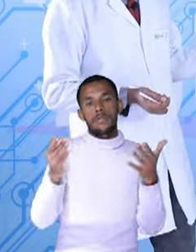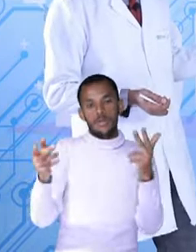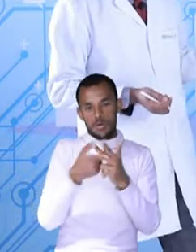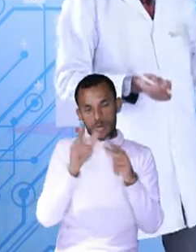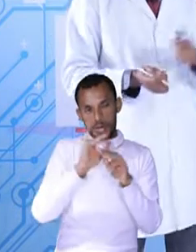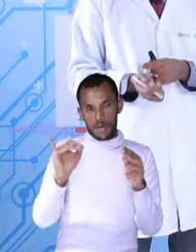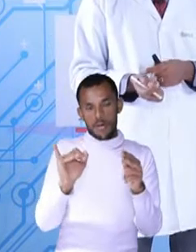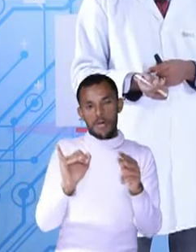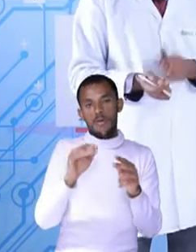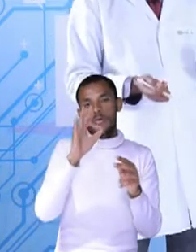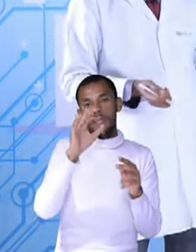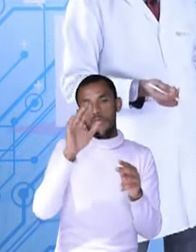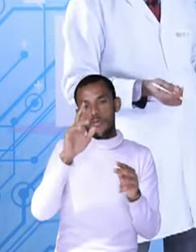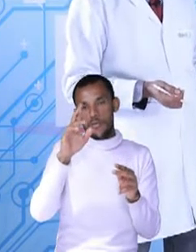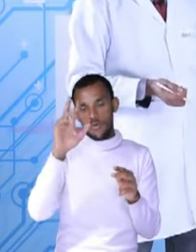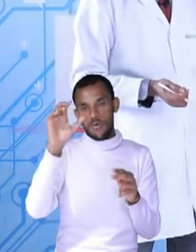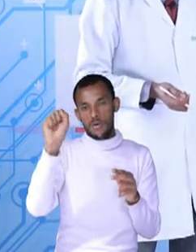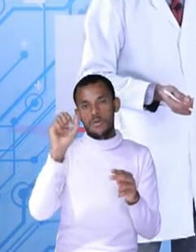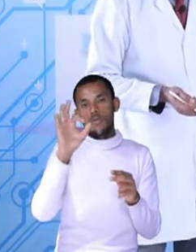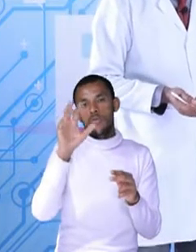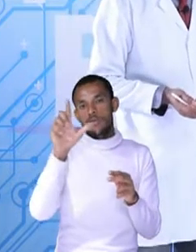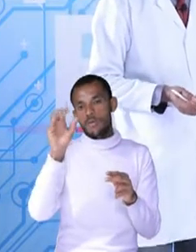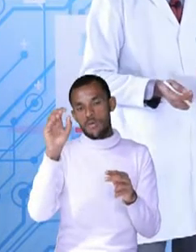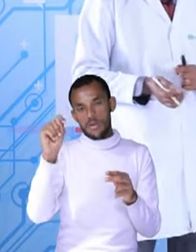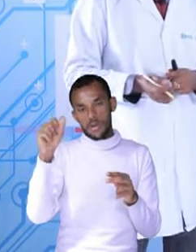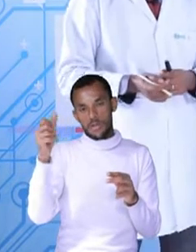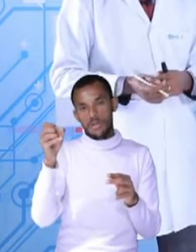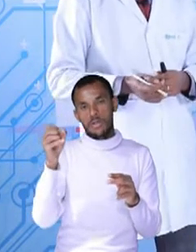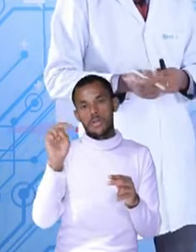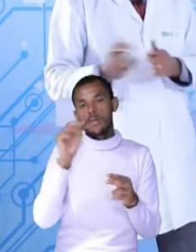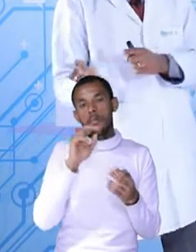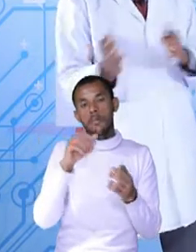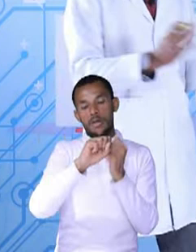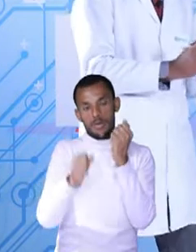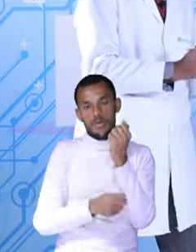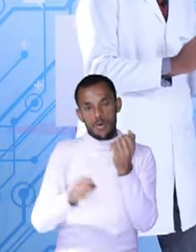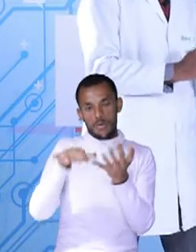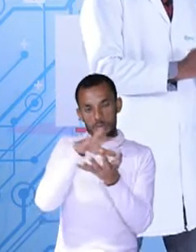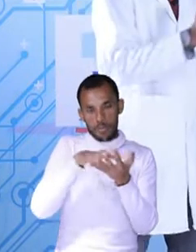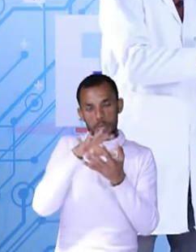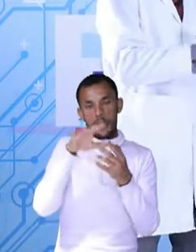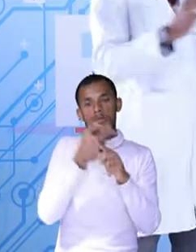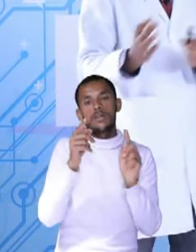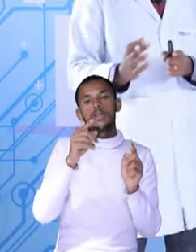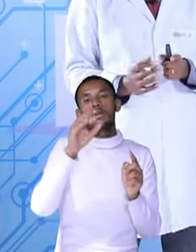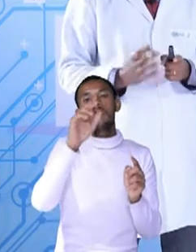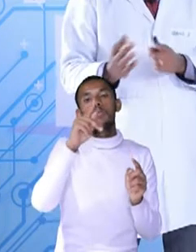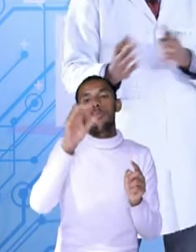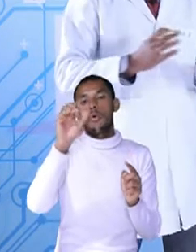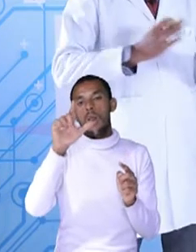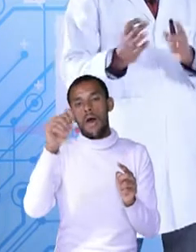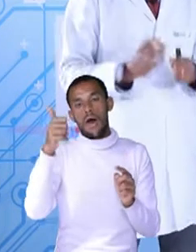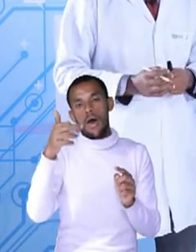third one is what? Froze flotation. Froze flotation based on their solubility difference. Polar with polar, non-polar with non-polar.